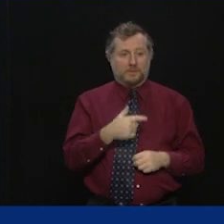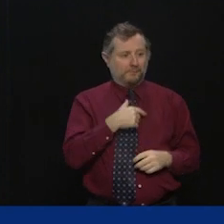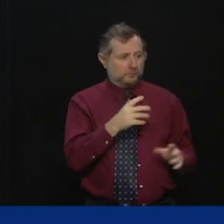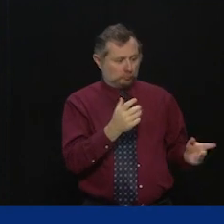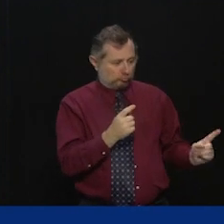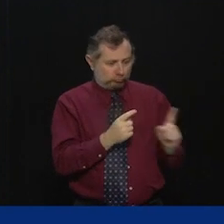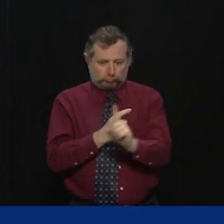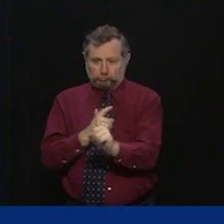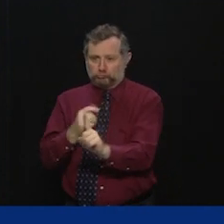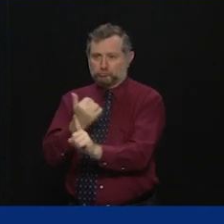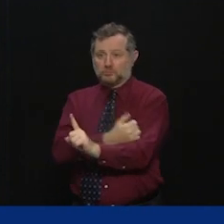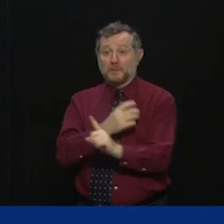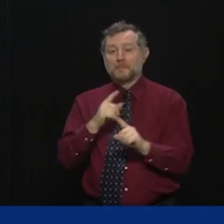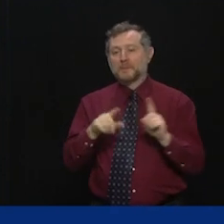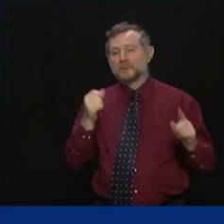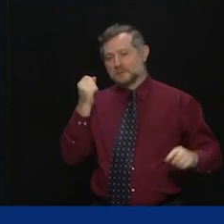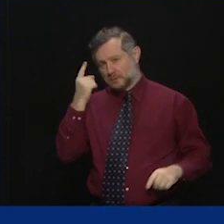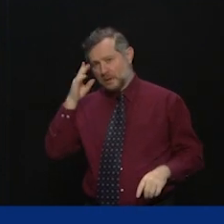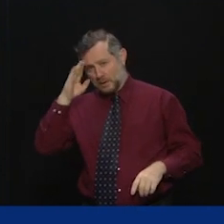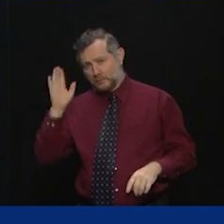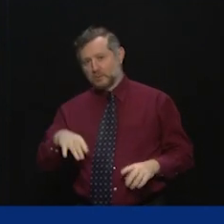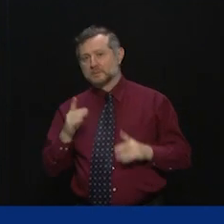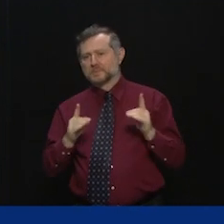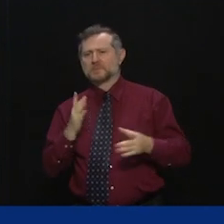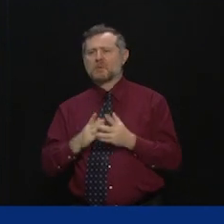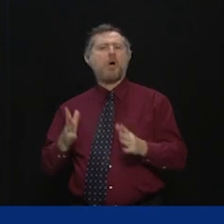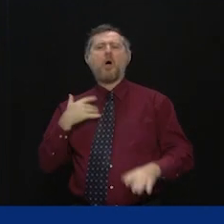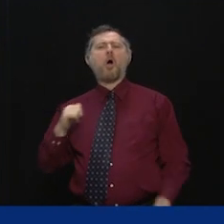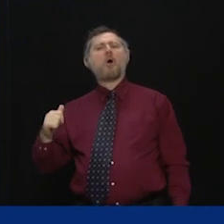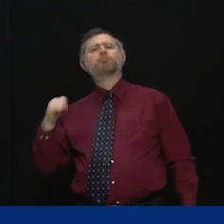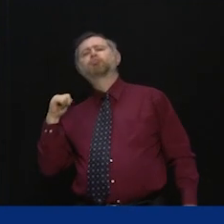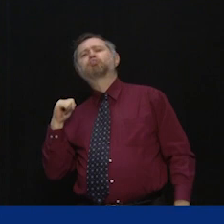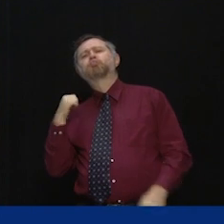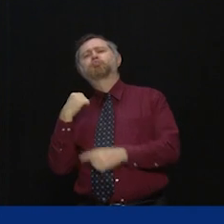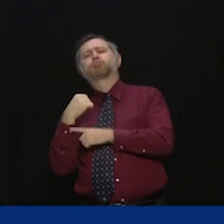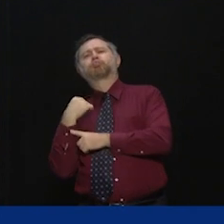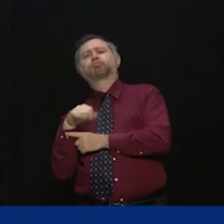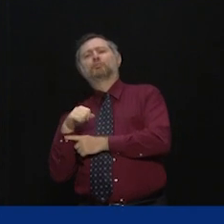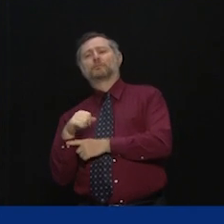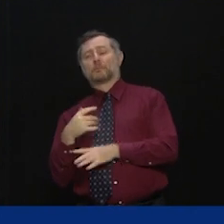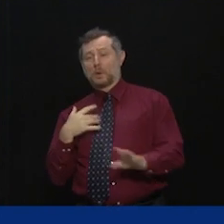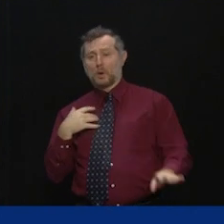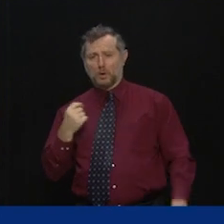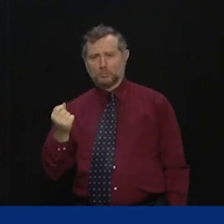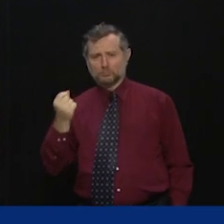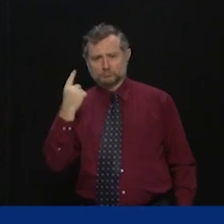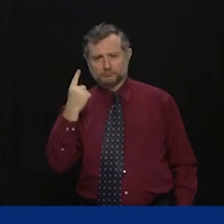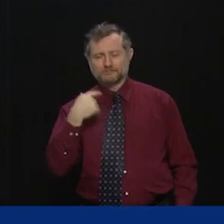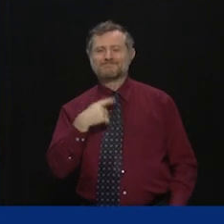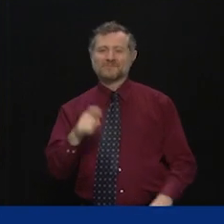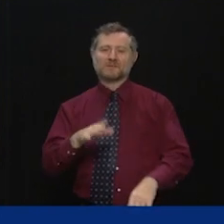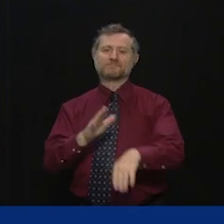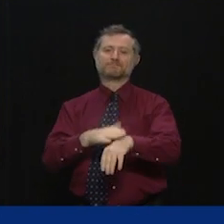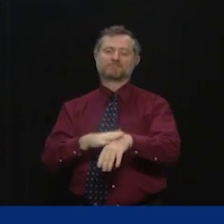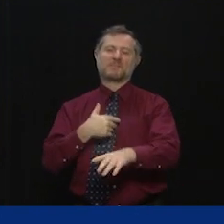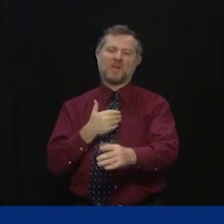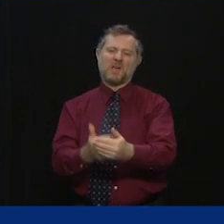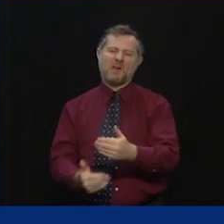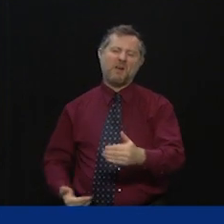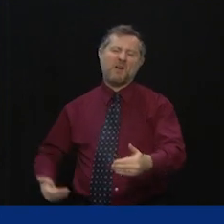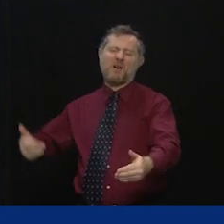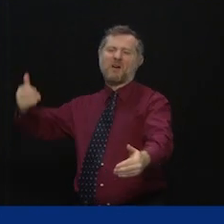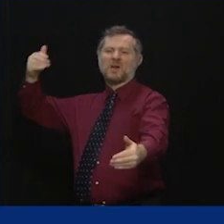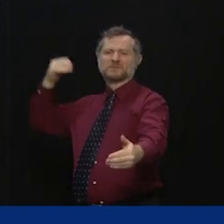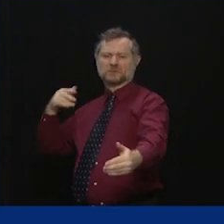I also am realistic to know that there are people who will not come back to their jobs. That is why we gave the warning out. People have known for quite some